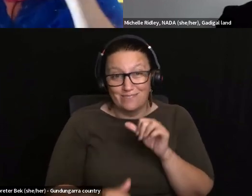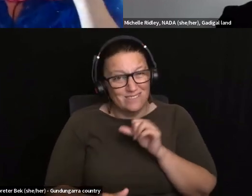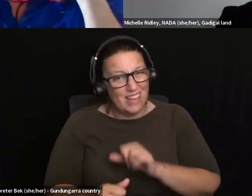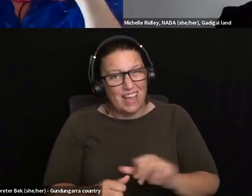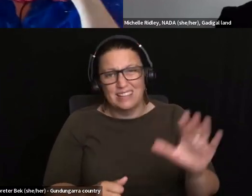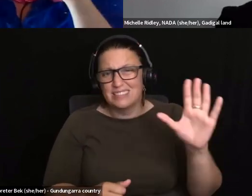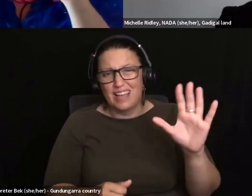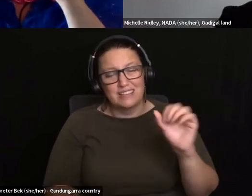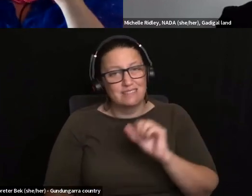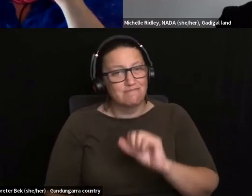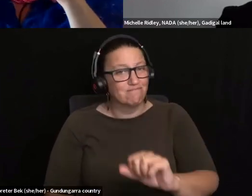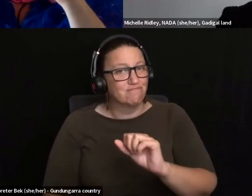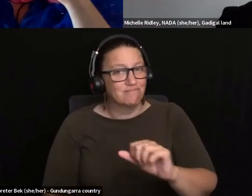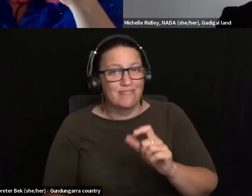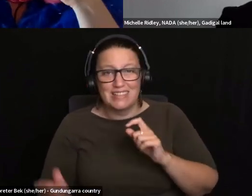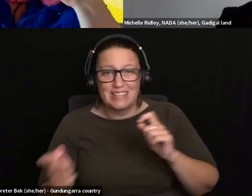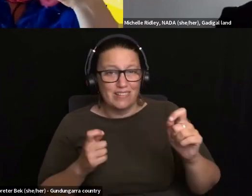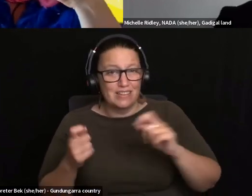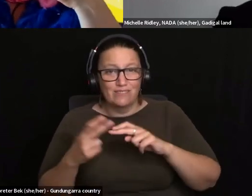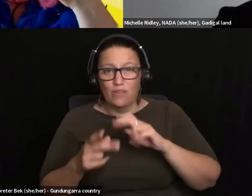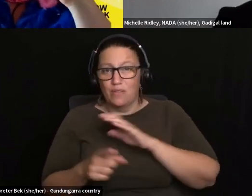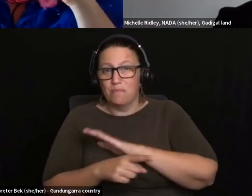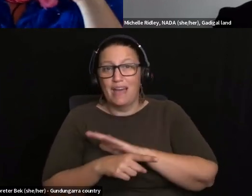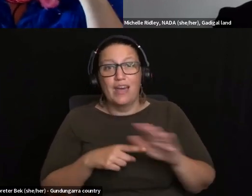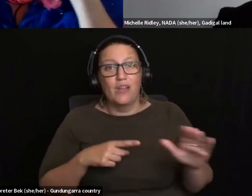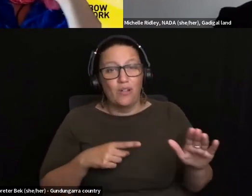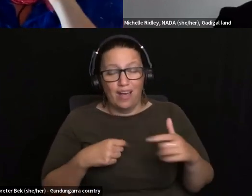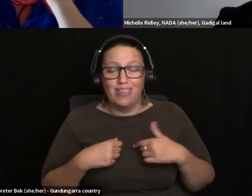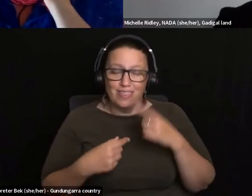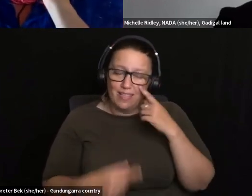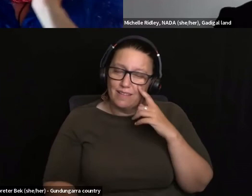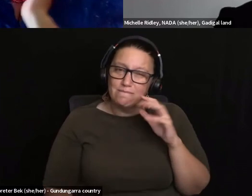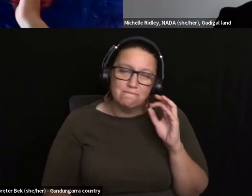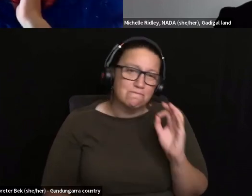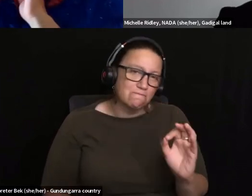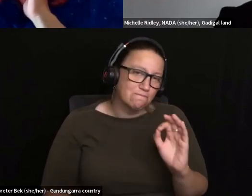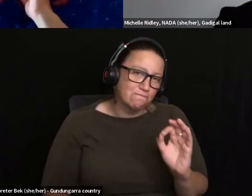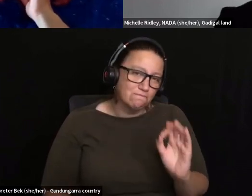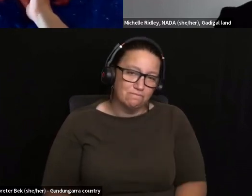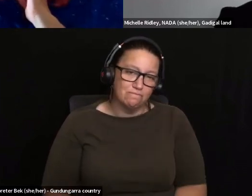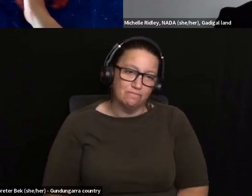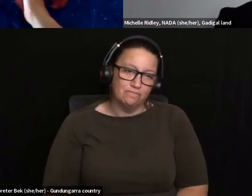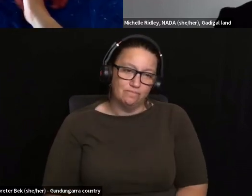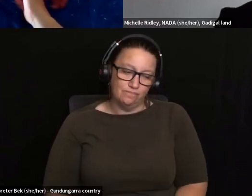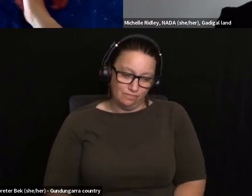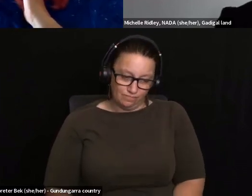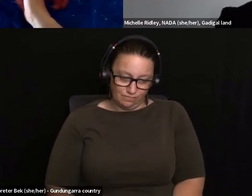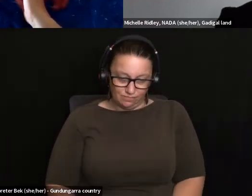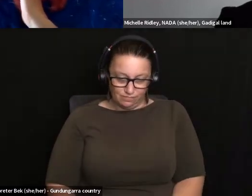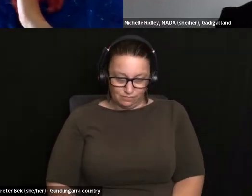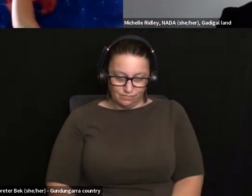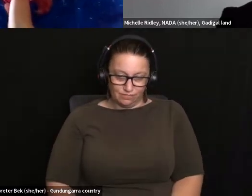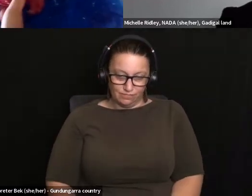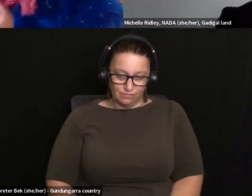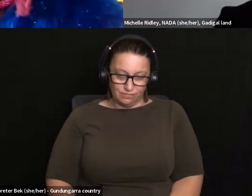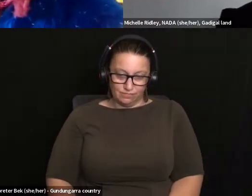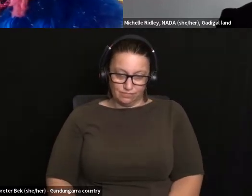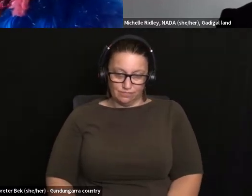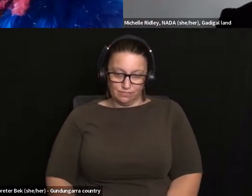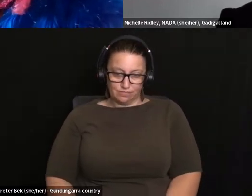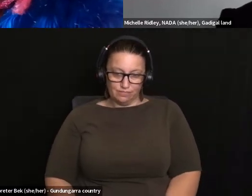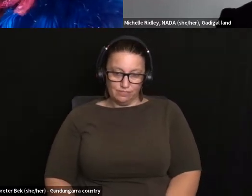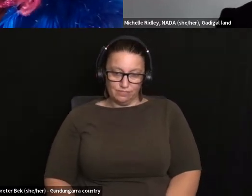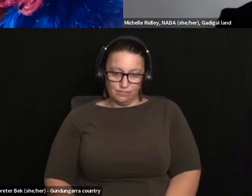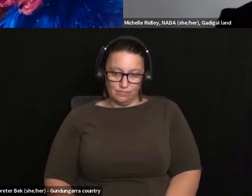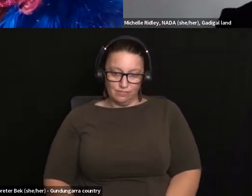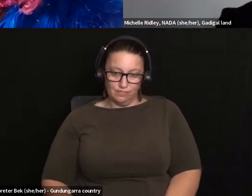amazing facilitation of that panel, I think, and Bianca and Tani's